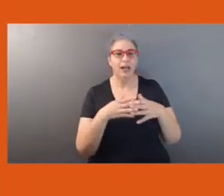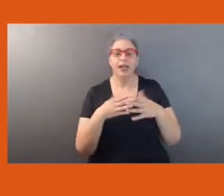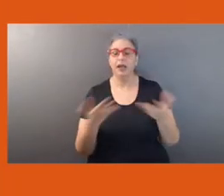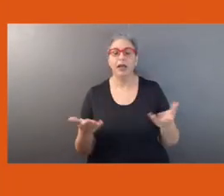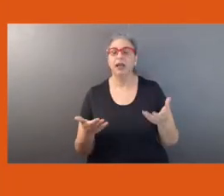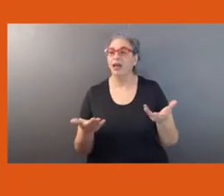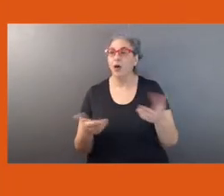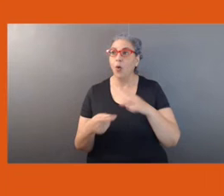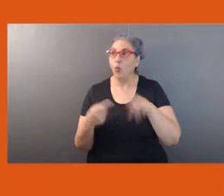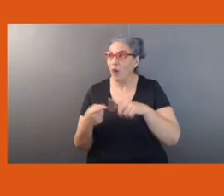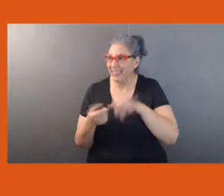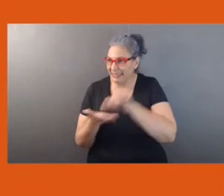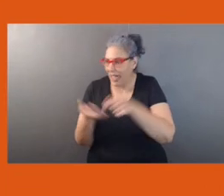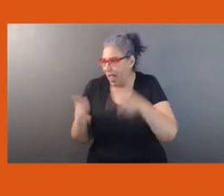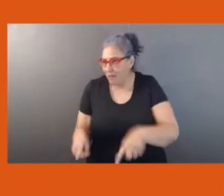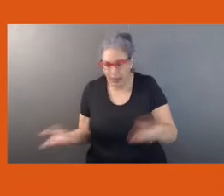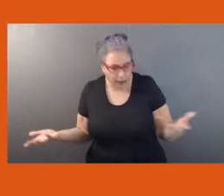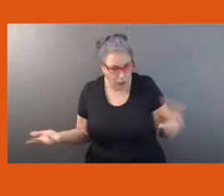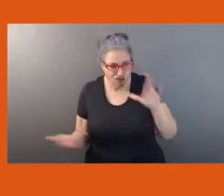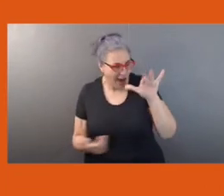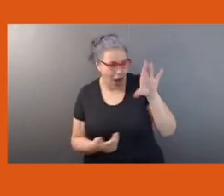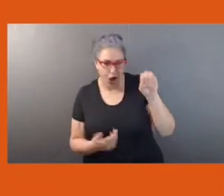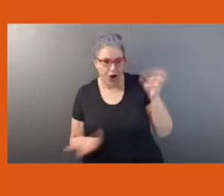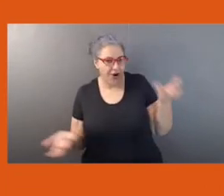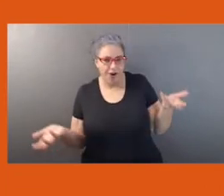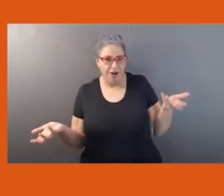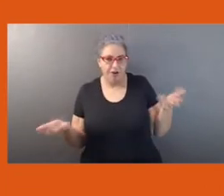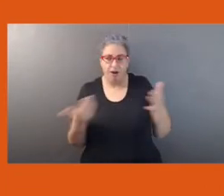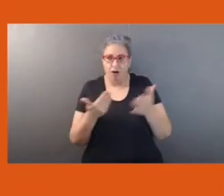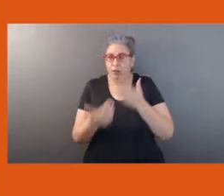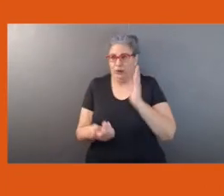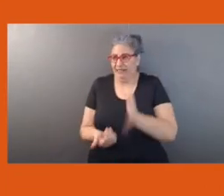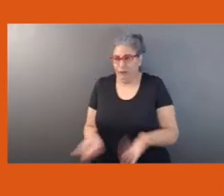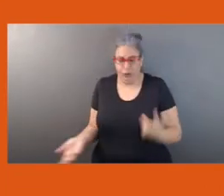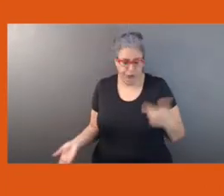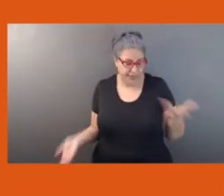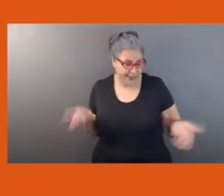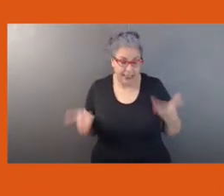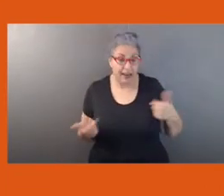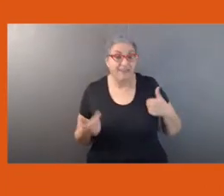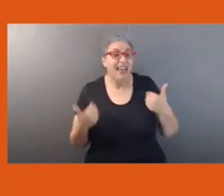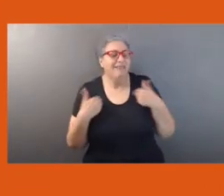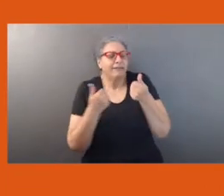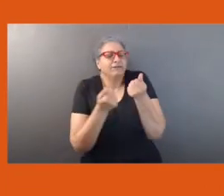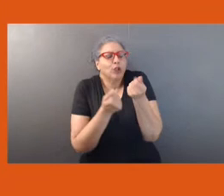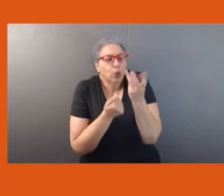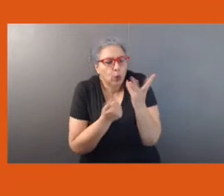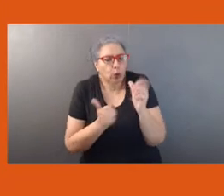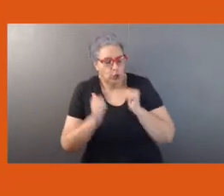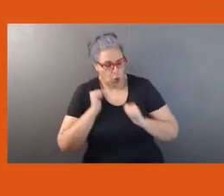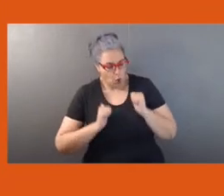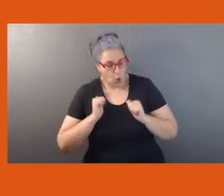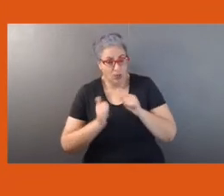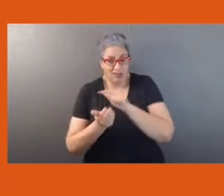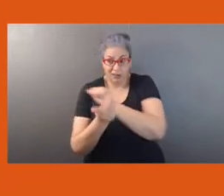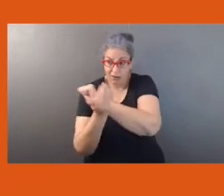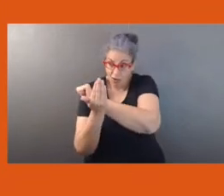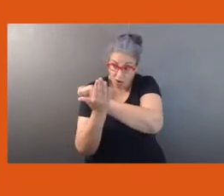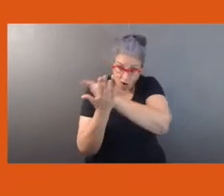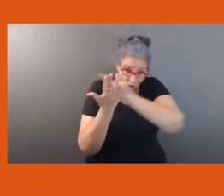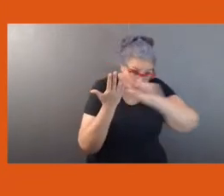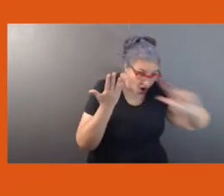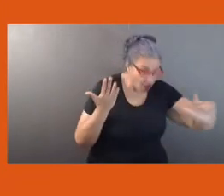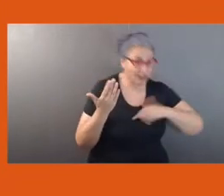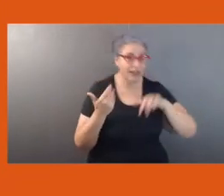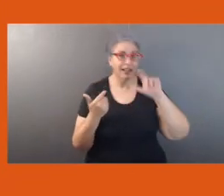really see that? You know, it's like, and it's like so hard, you know, I've had so very few shows where everyone is